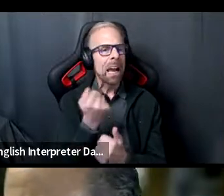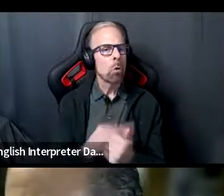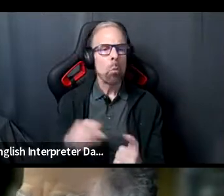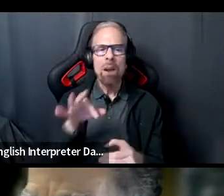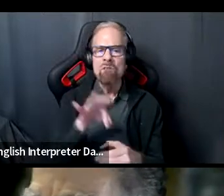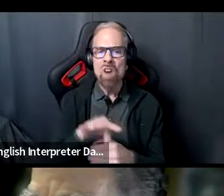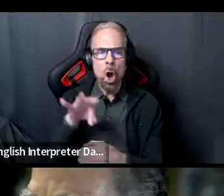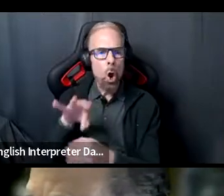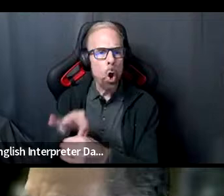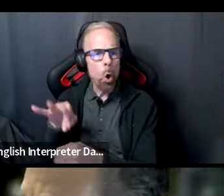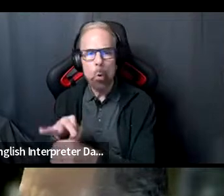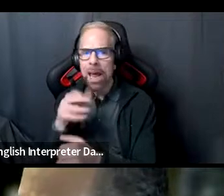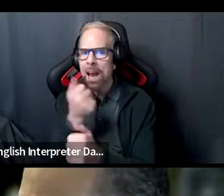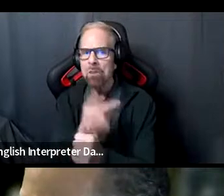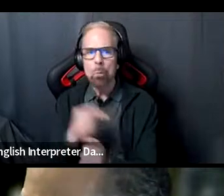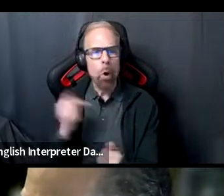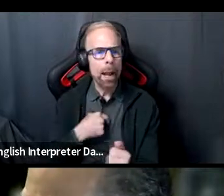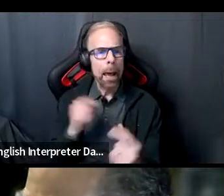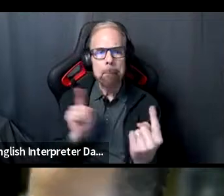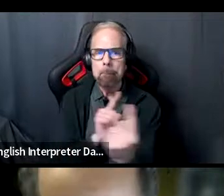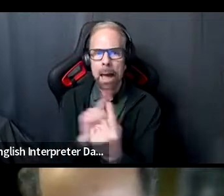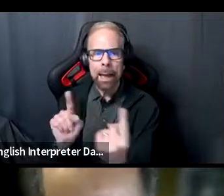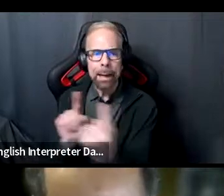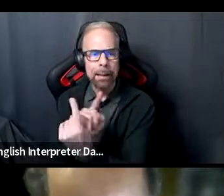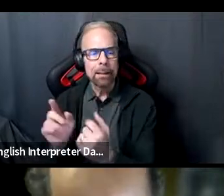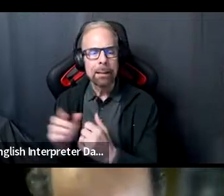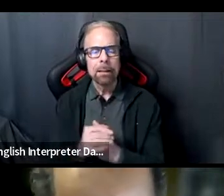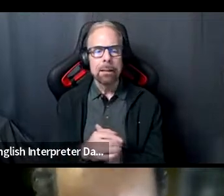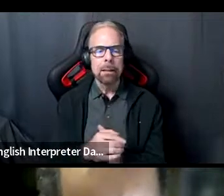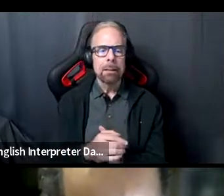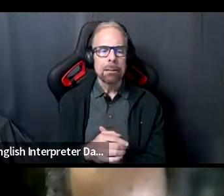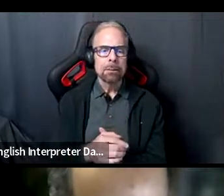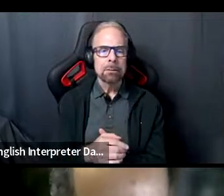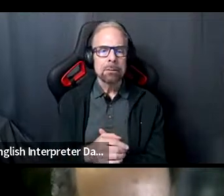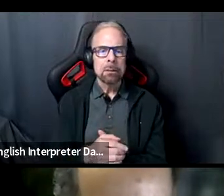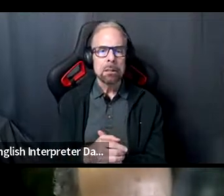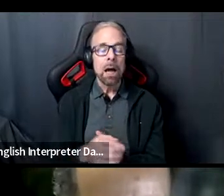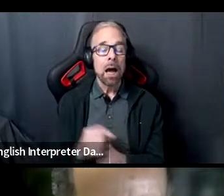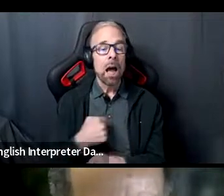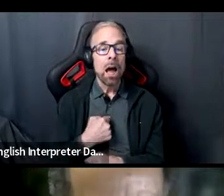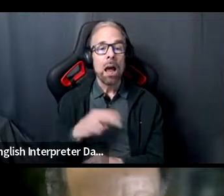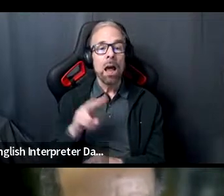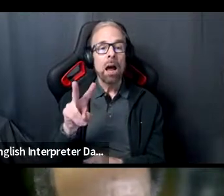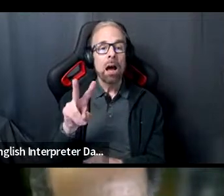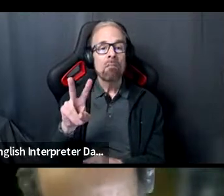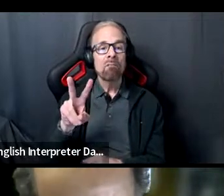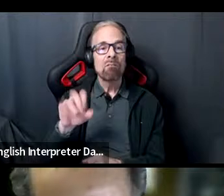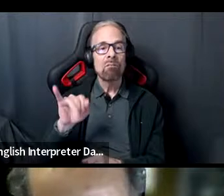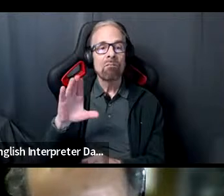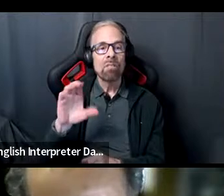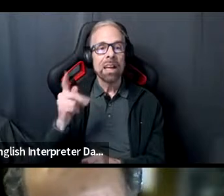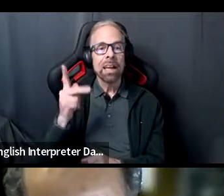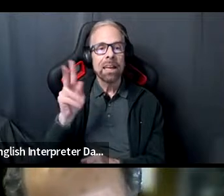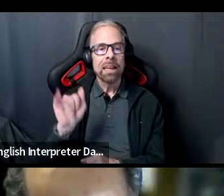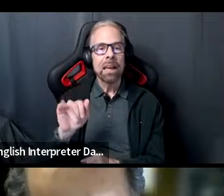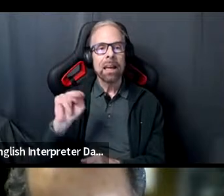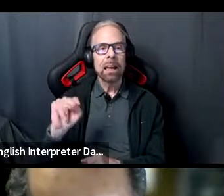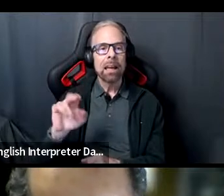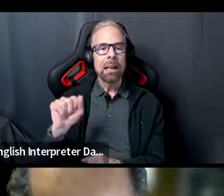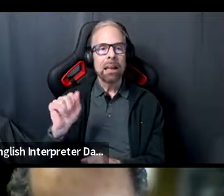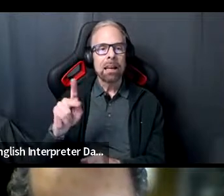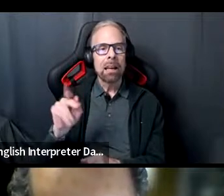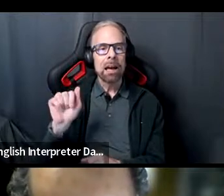into that stuck in my mind. I'm Vicki Nakashima, and I'm a member of the